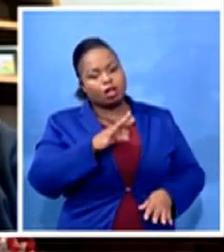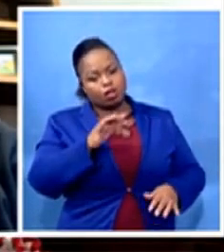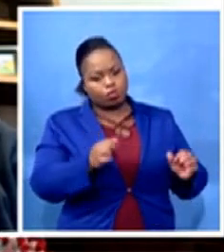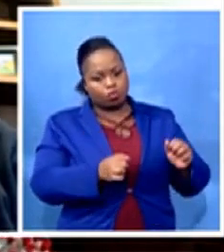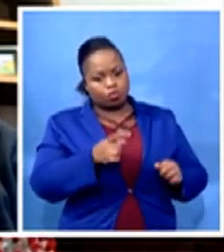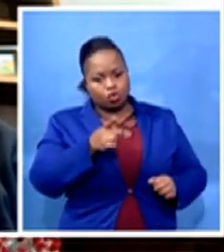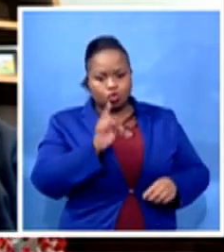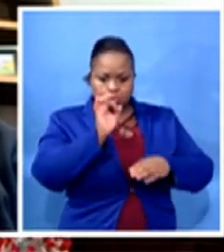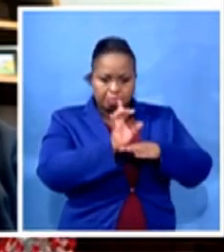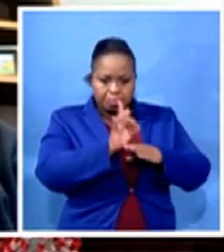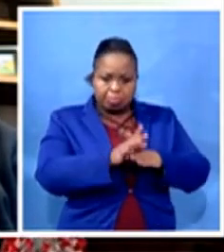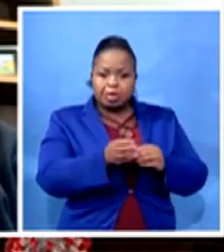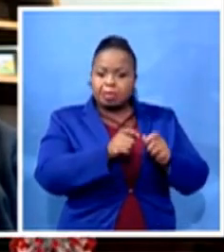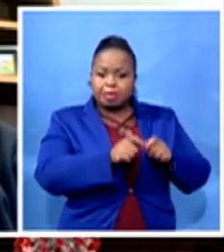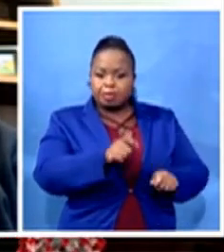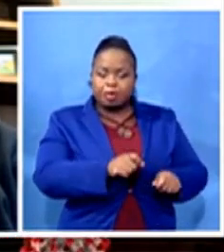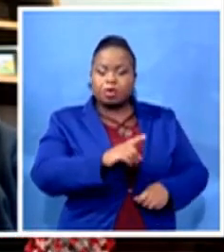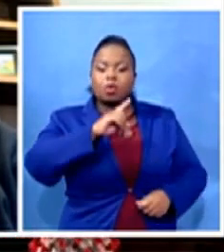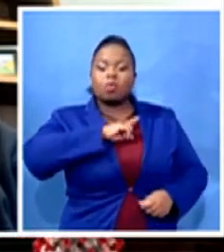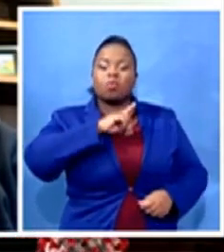of keeping your municipal bill up to date.